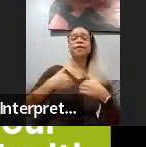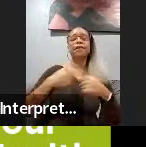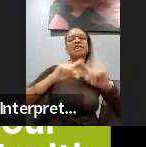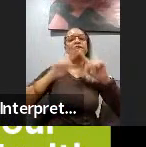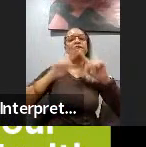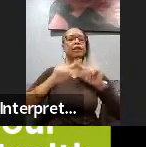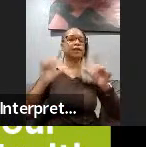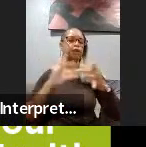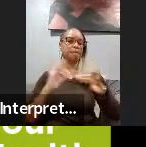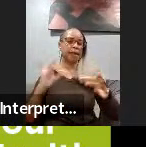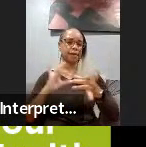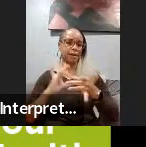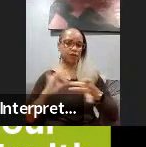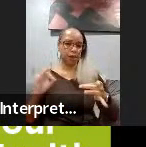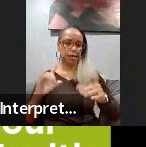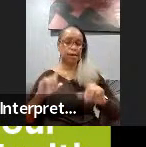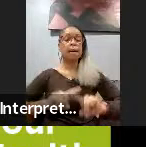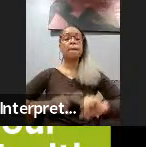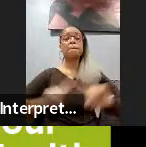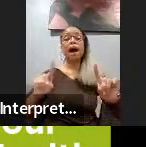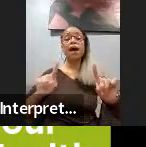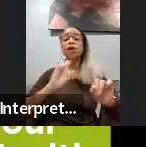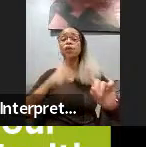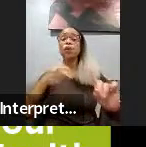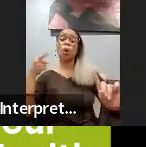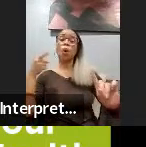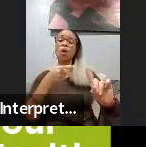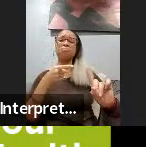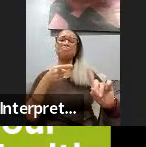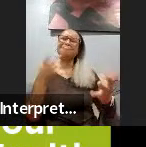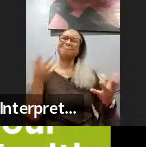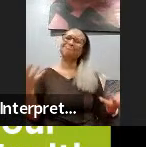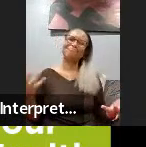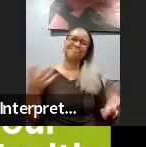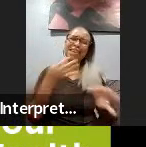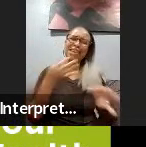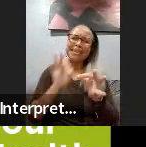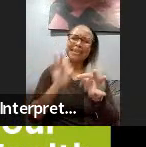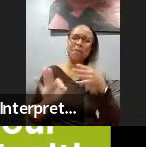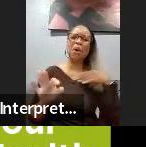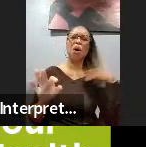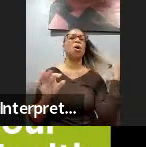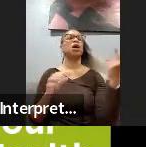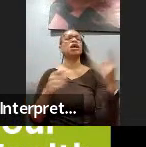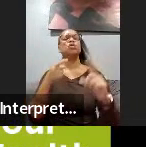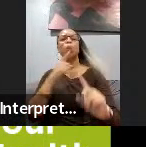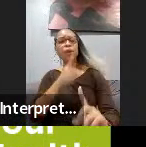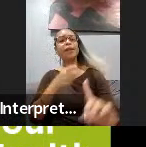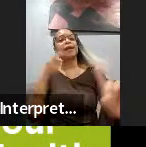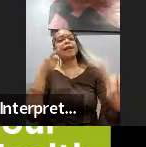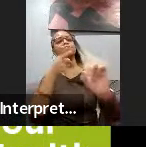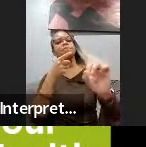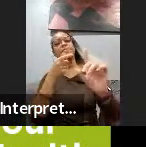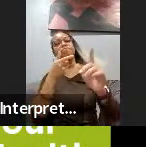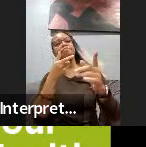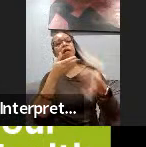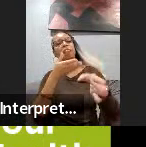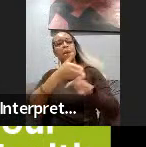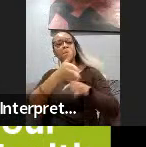messages, but it's intended to be simple, get, a main point across. And then what you'll see